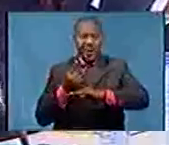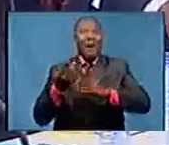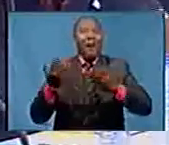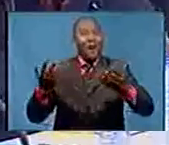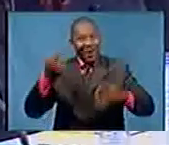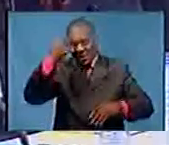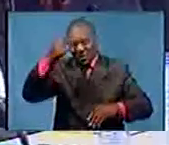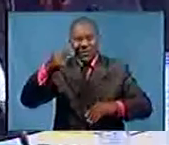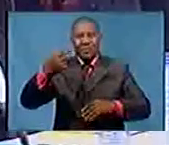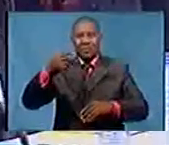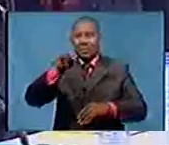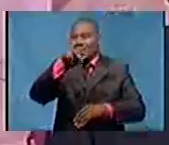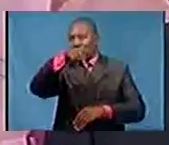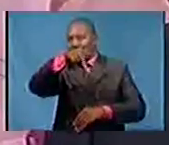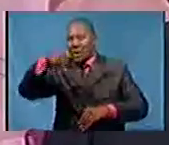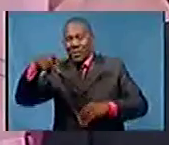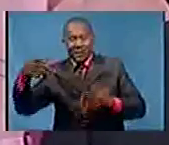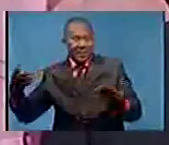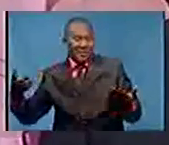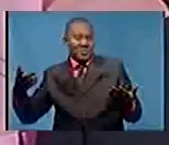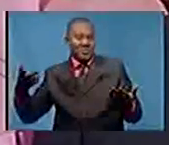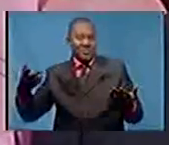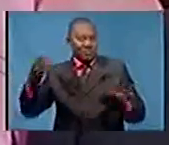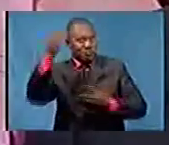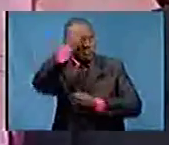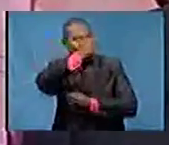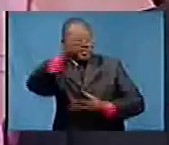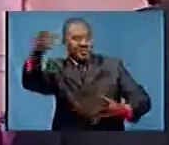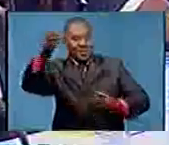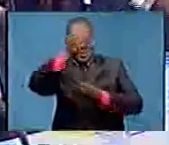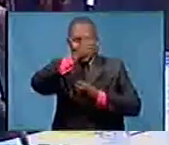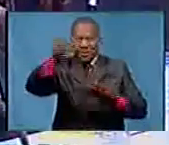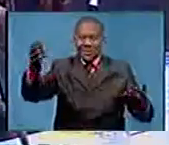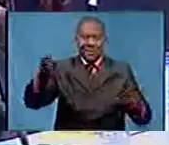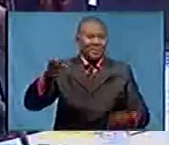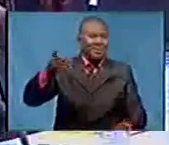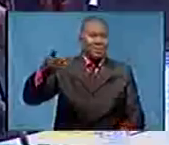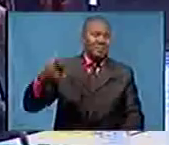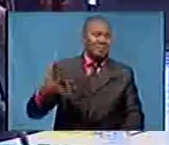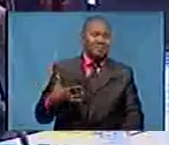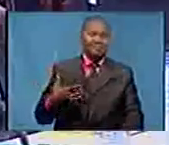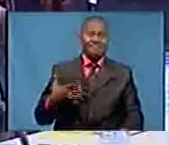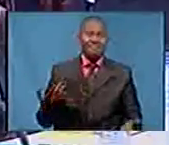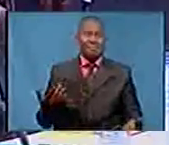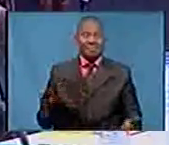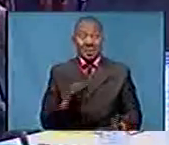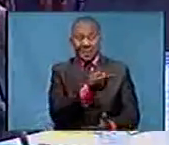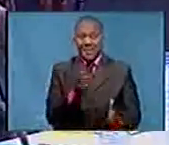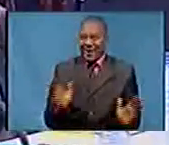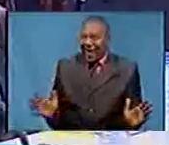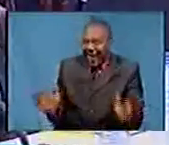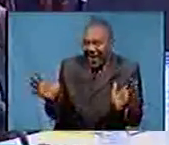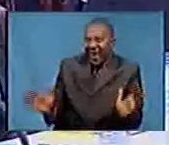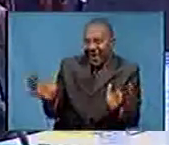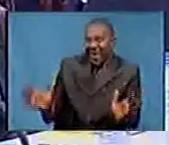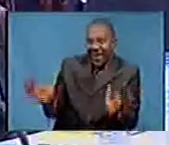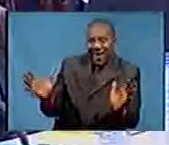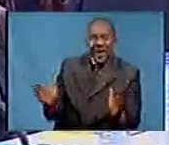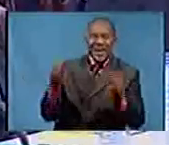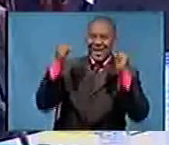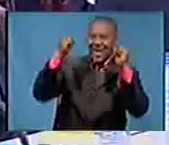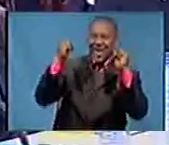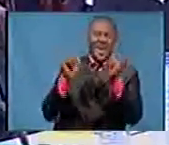let yourself go. And so, my Lord, in trying to play to the gallery, and you see, they cheer you on. As you speak, they clap